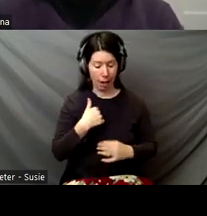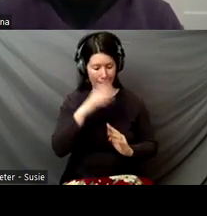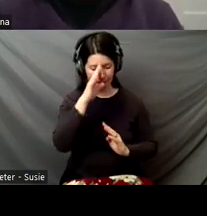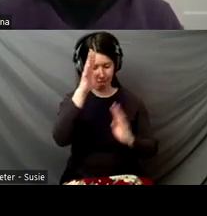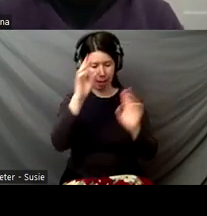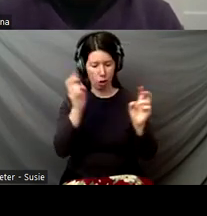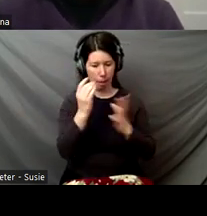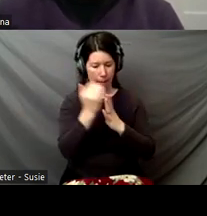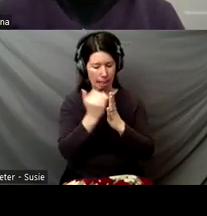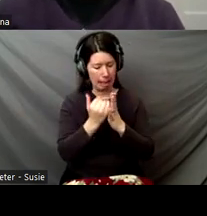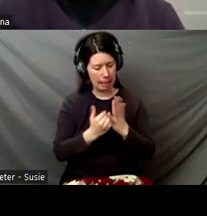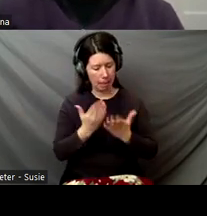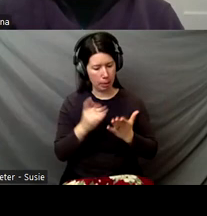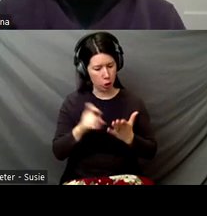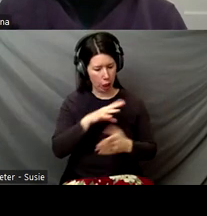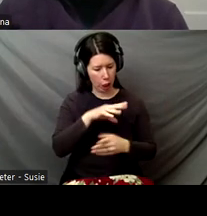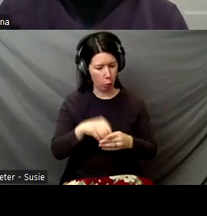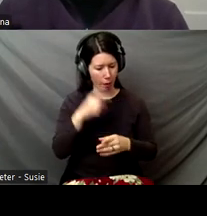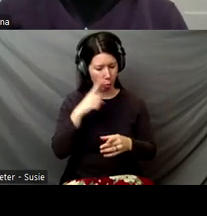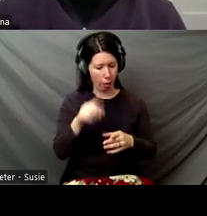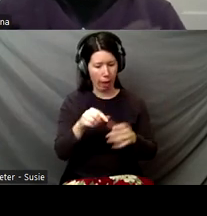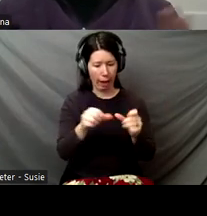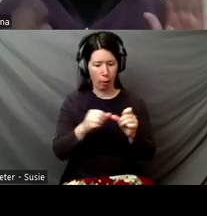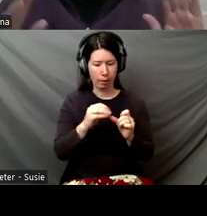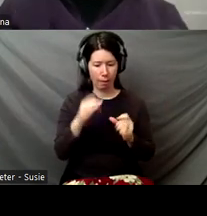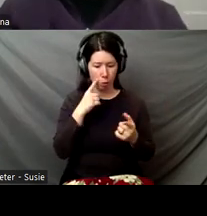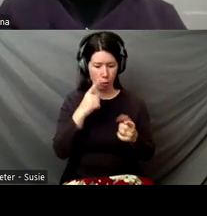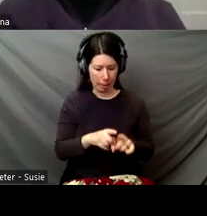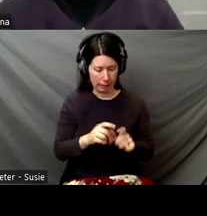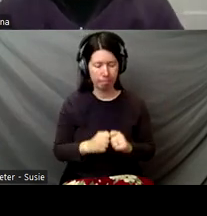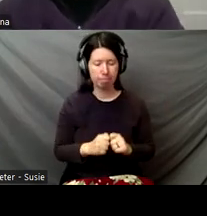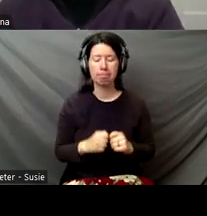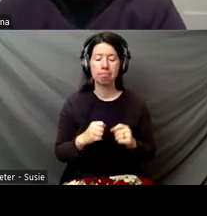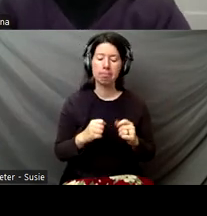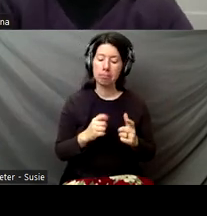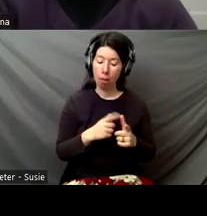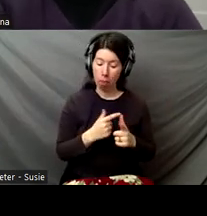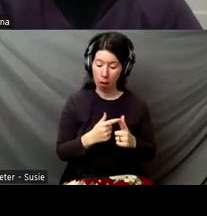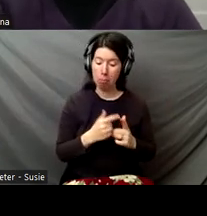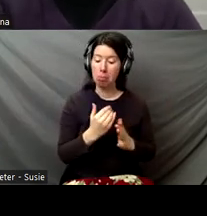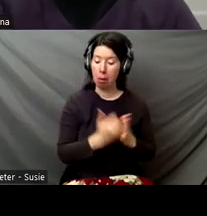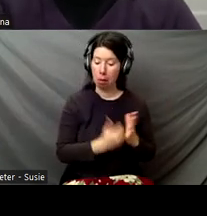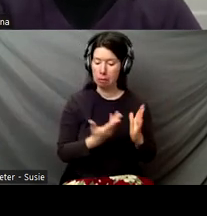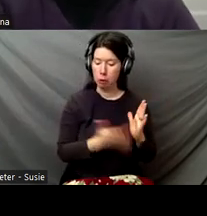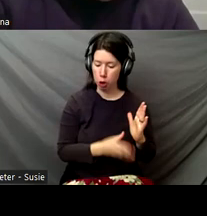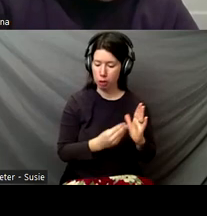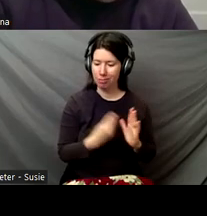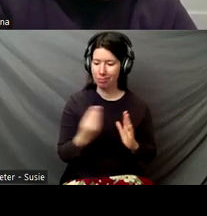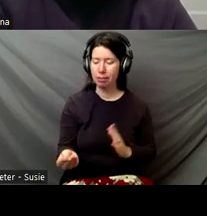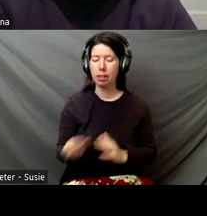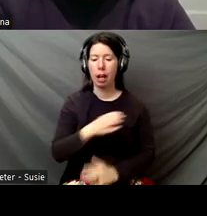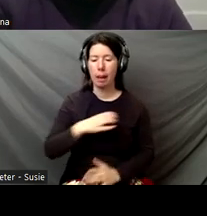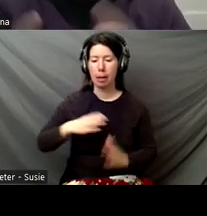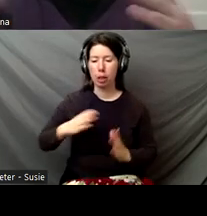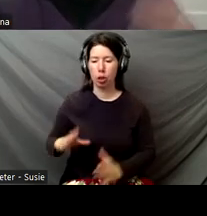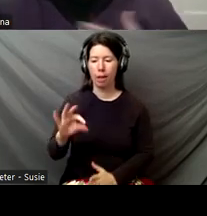to include in the areas of agreement, and then turn that over to Commissioners Faith and